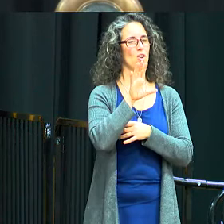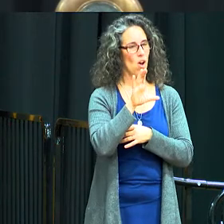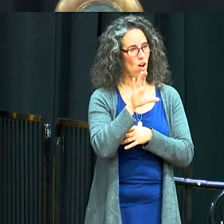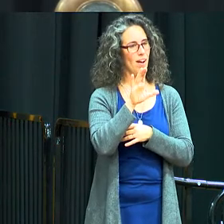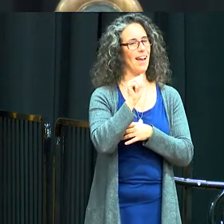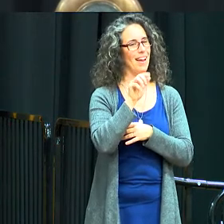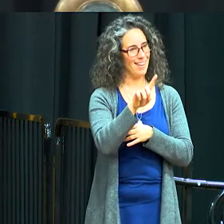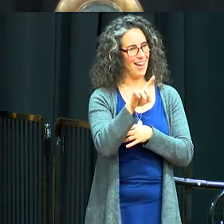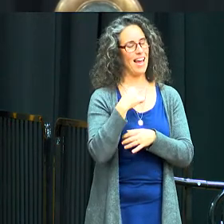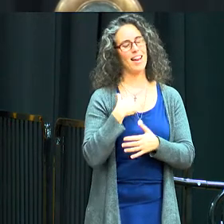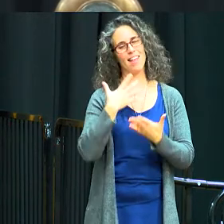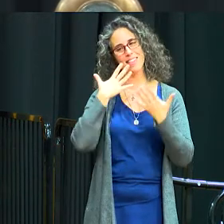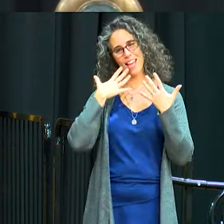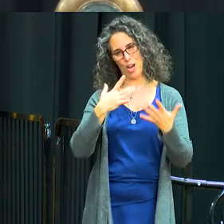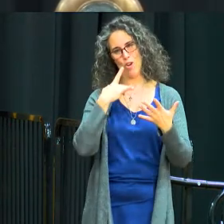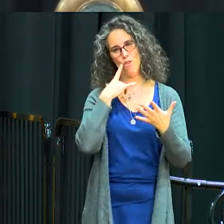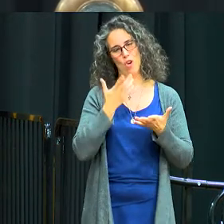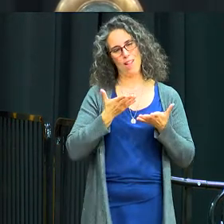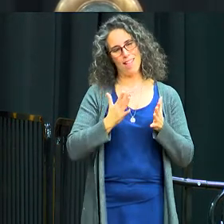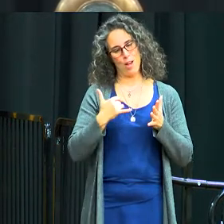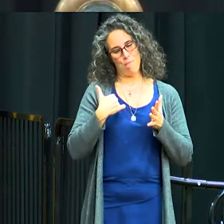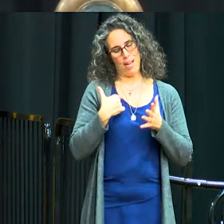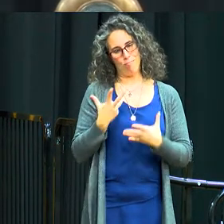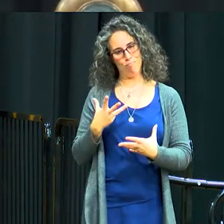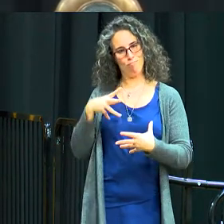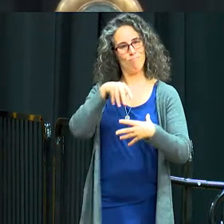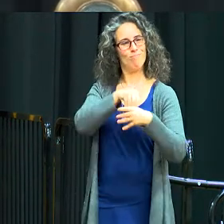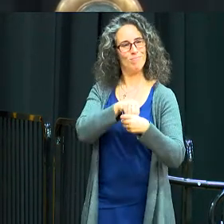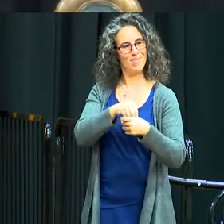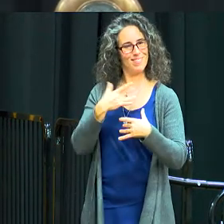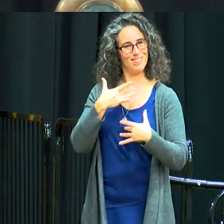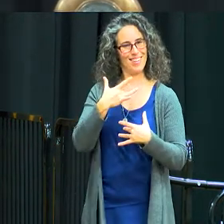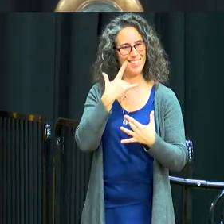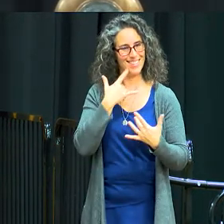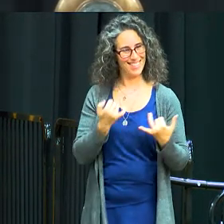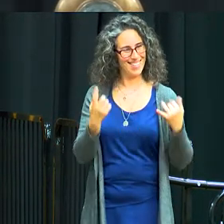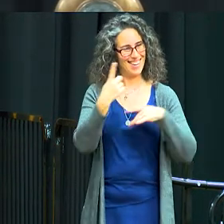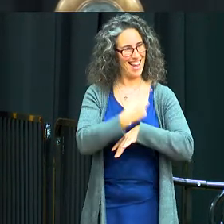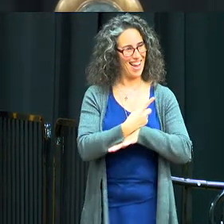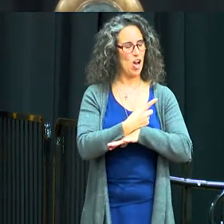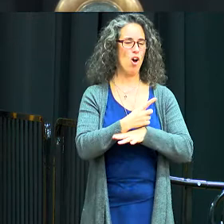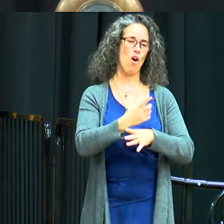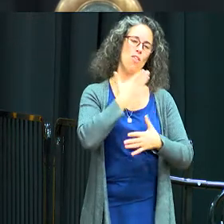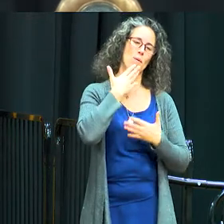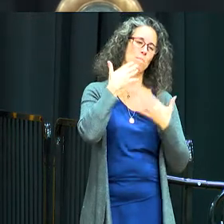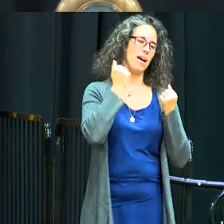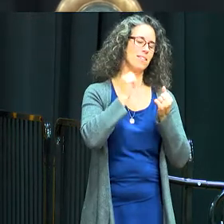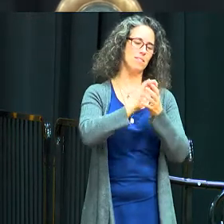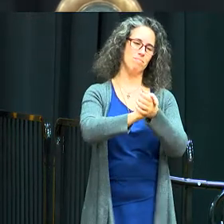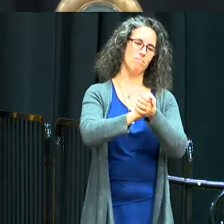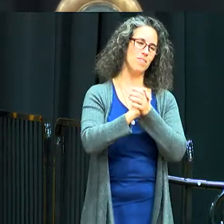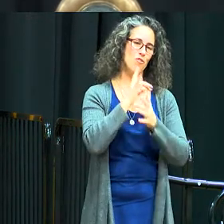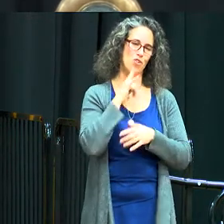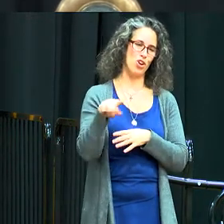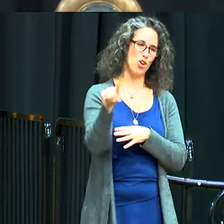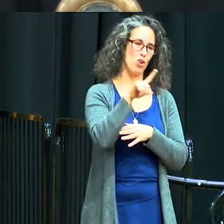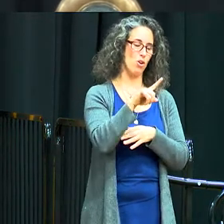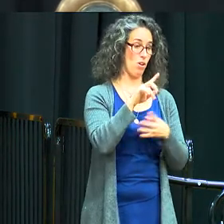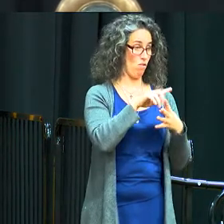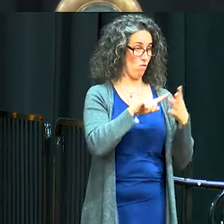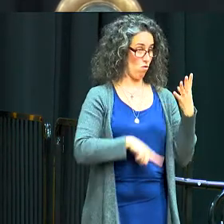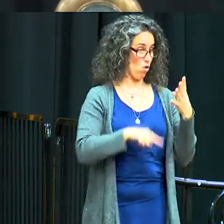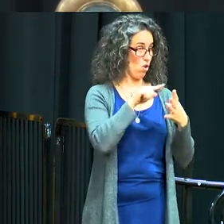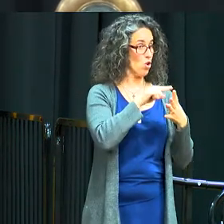do thank you for allowing me to be a part of this today. All the best to each of you, and four things. Don't limit